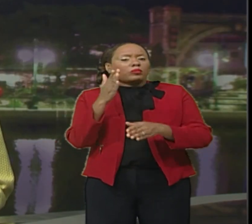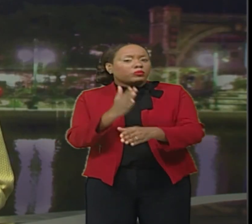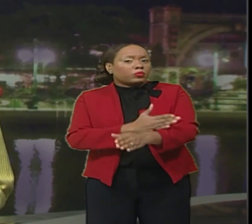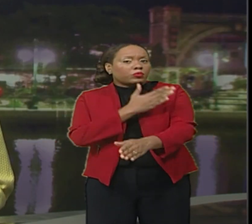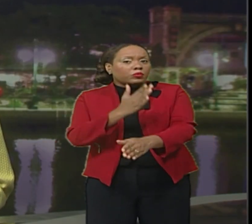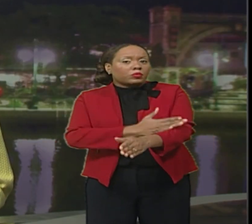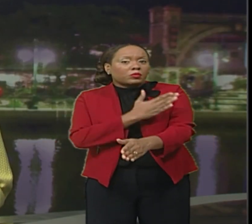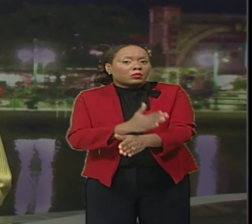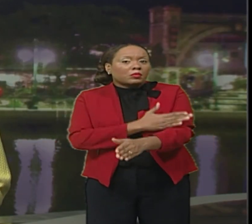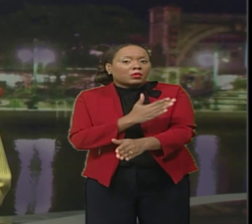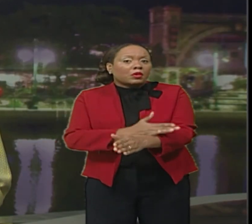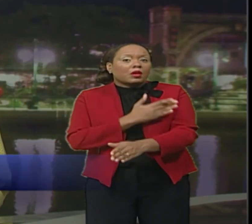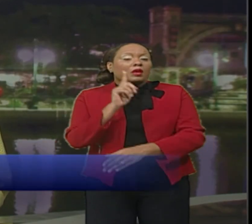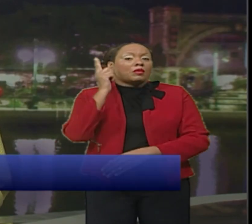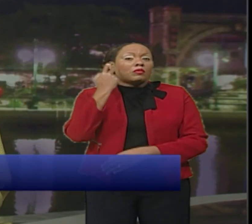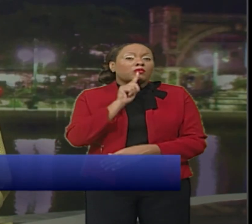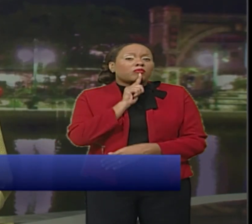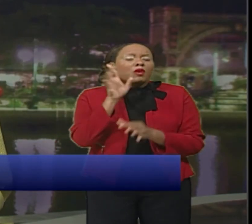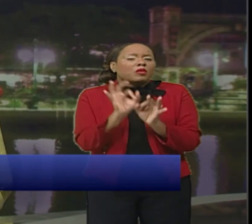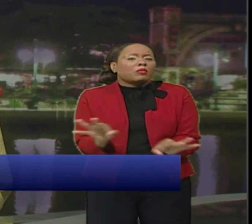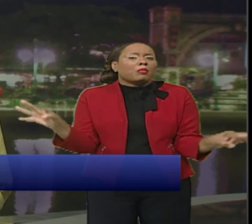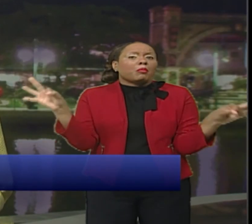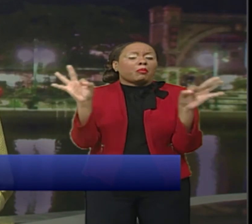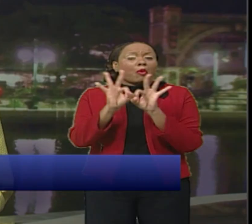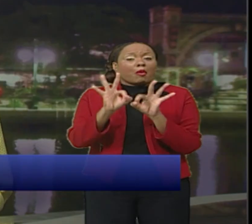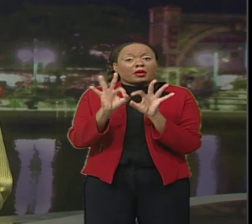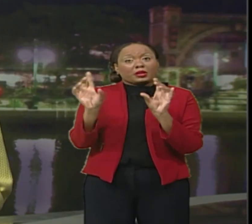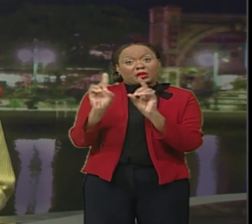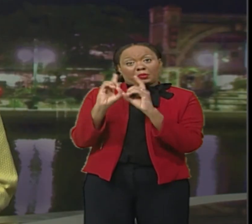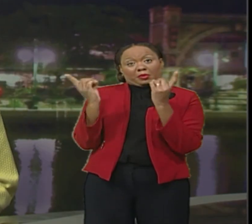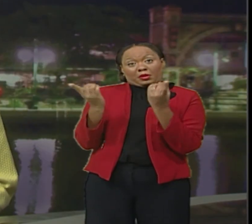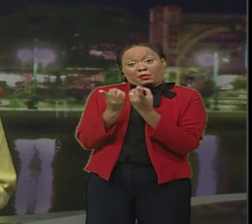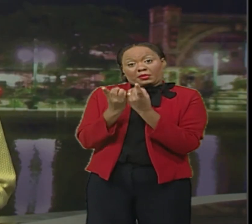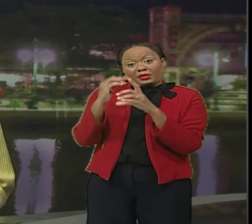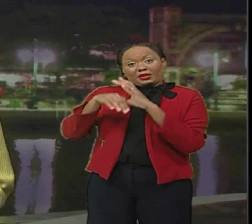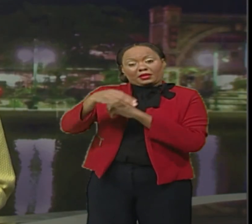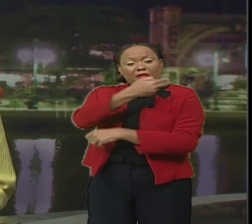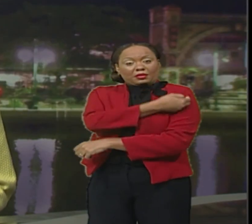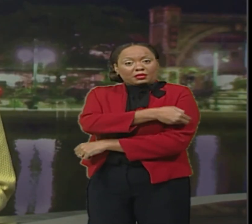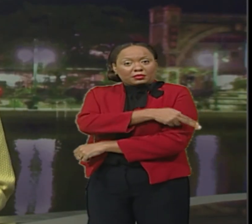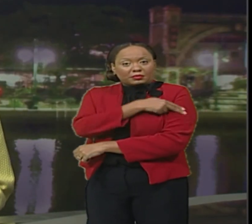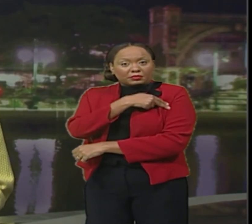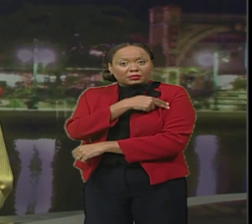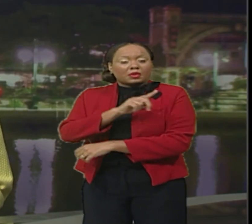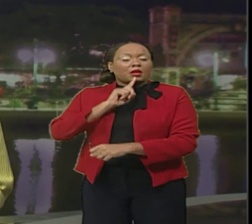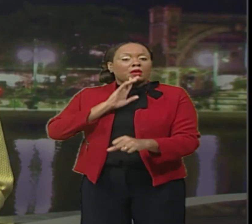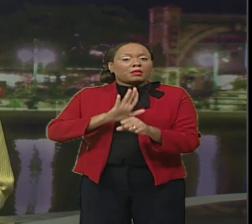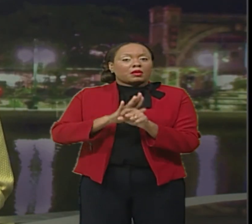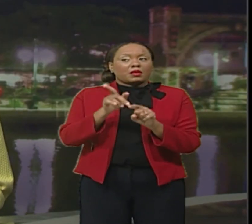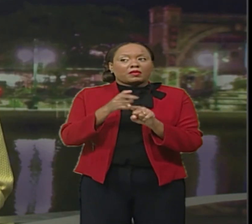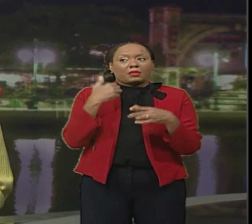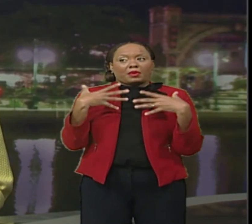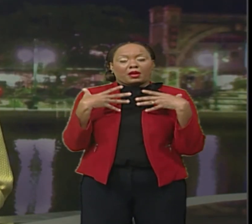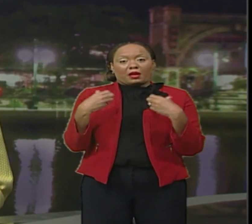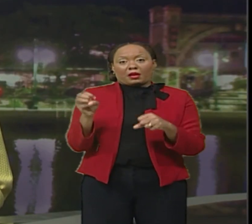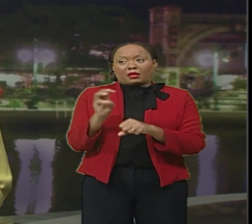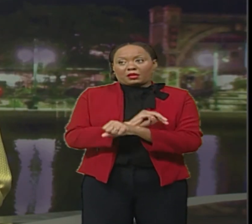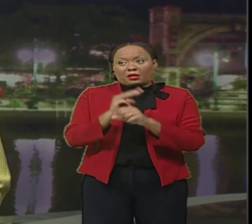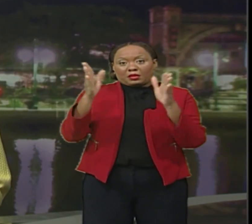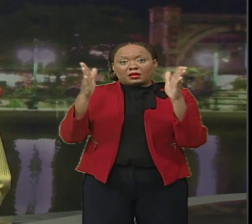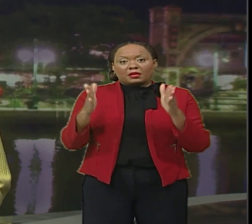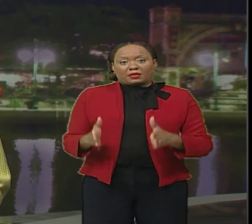horizon for one of the most vital departments at the Queen Elizabeth Hospital, and a pledge from Minister of Health, Lieutenant Colonel